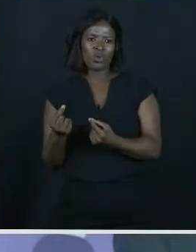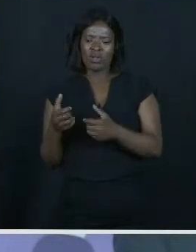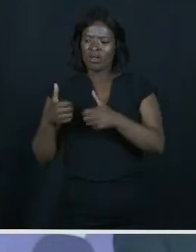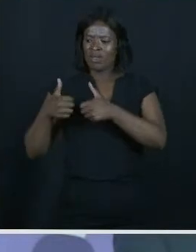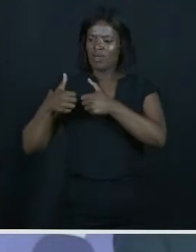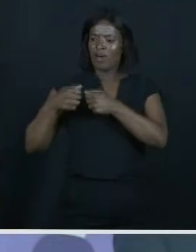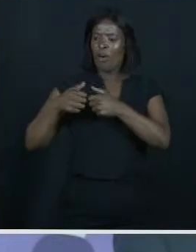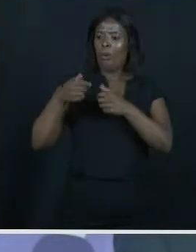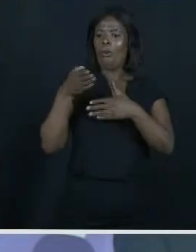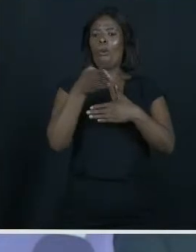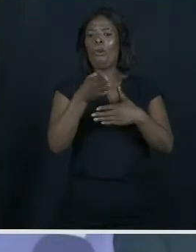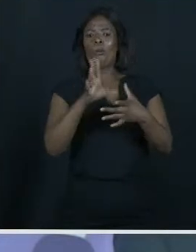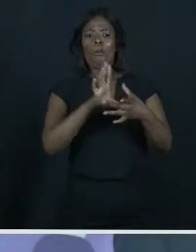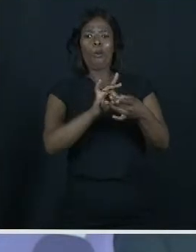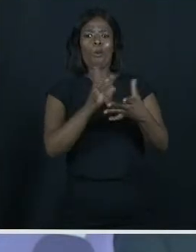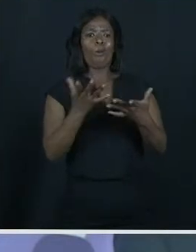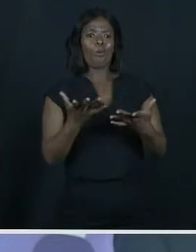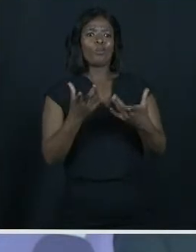home?